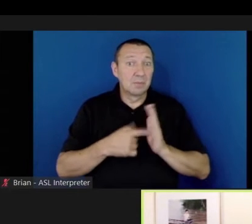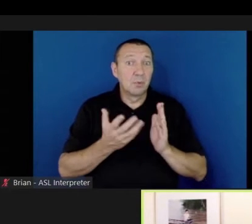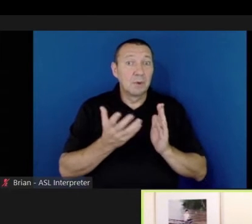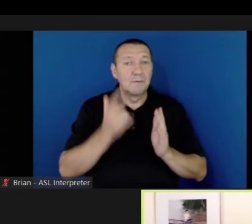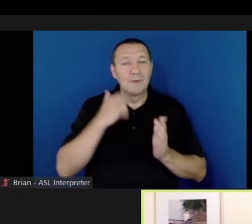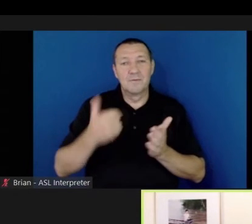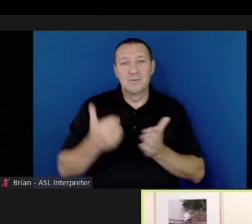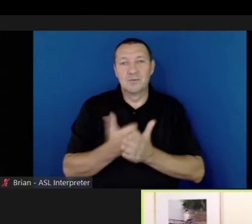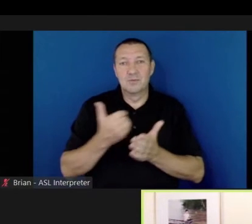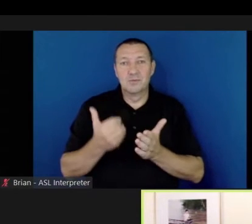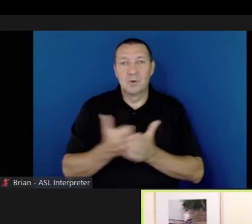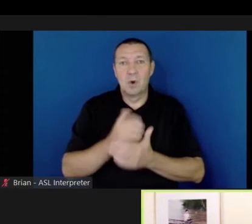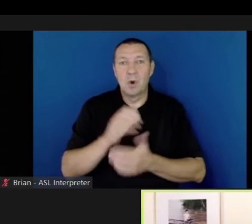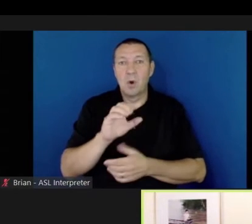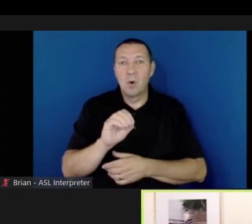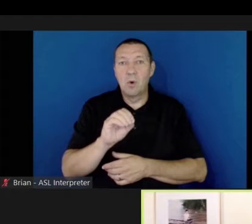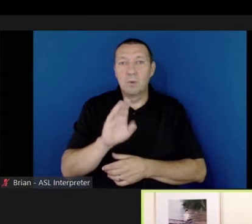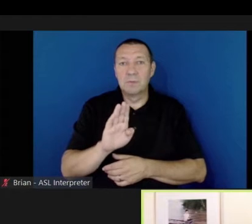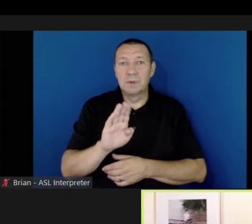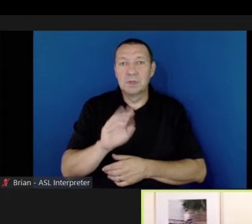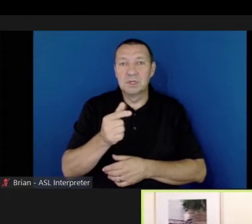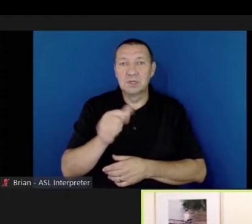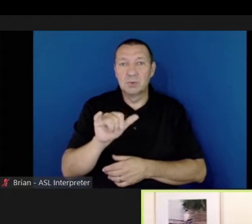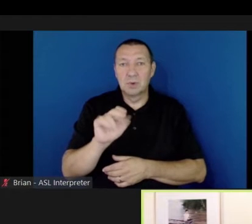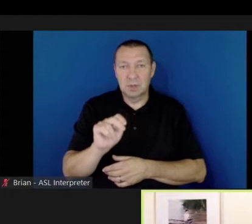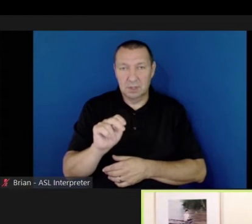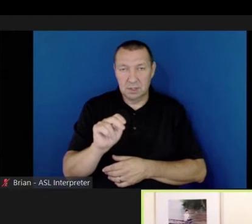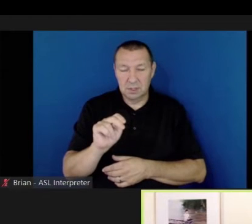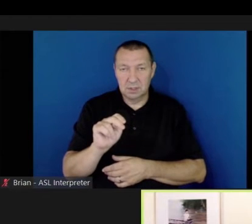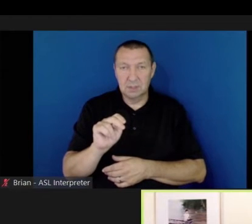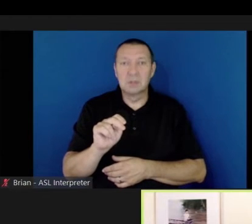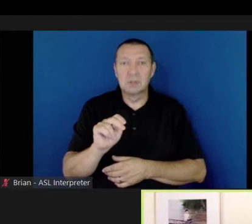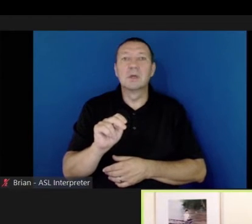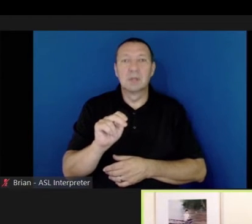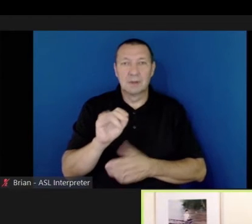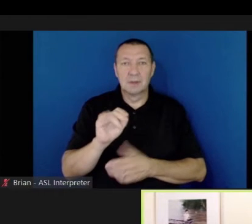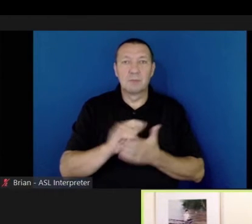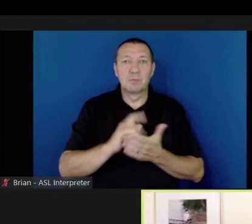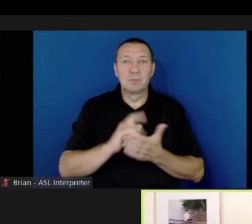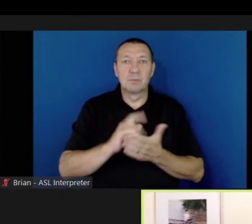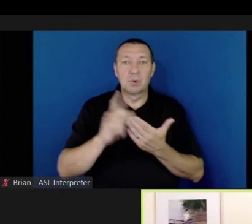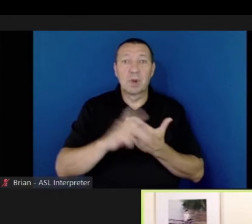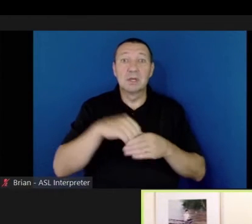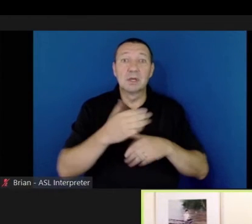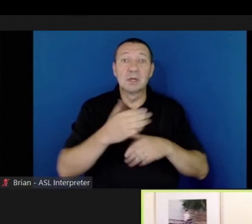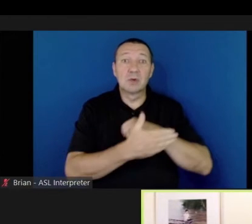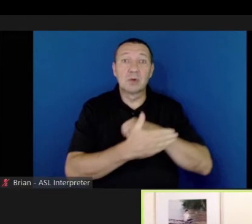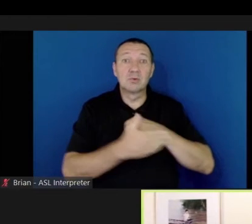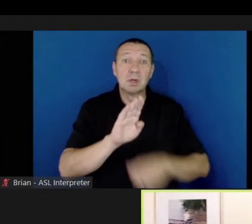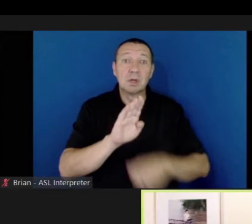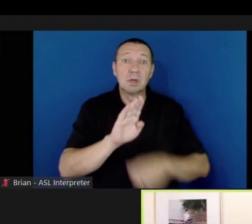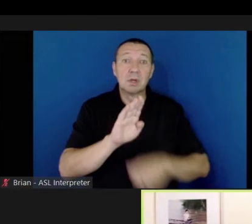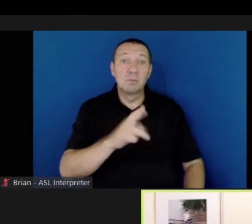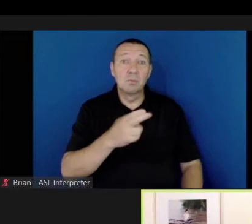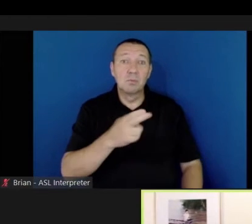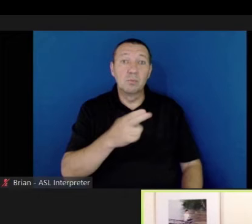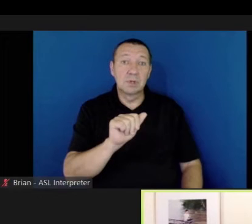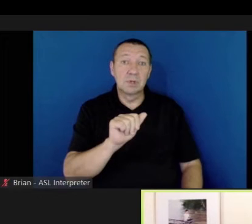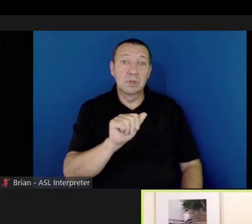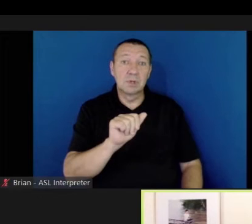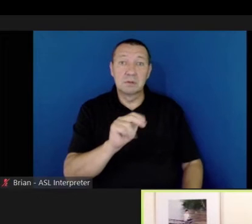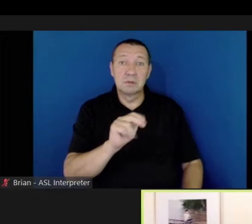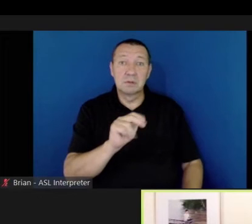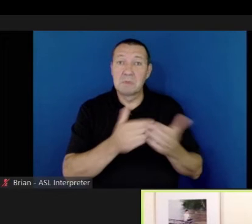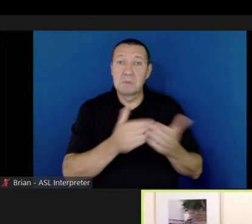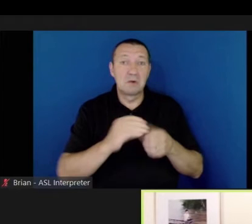new OBGYN residency program in Bhutan, which we started despite the pandemic. Weekly lectures are